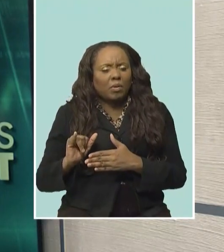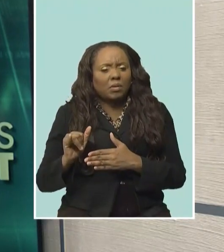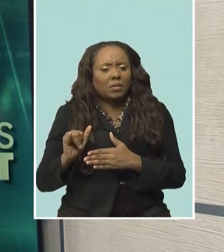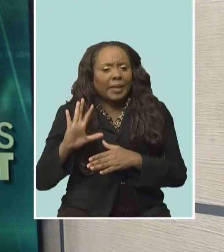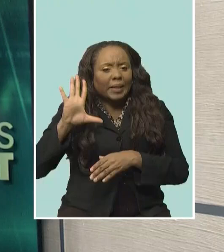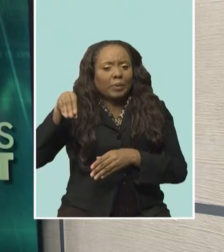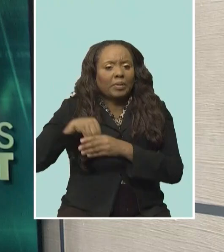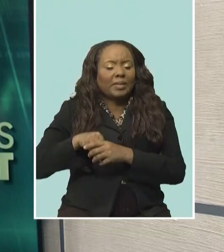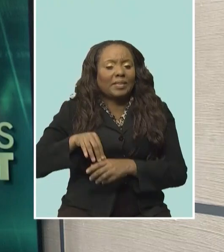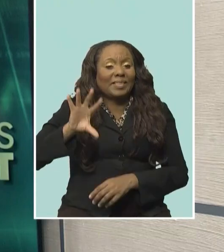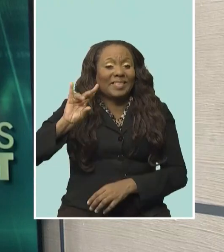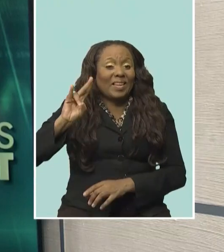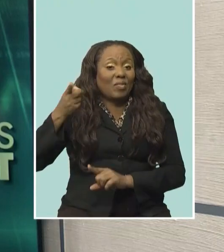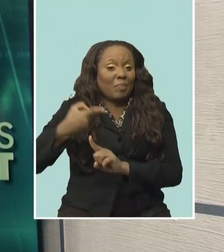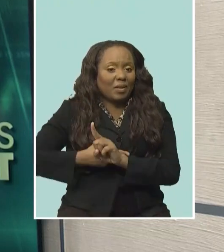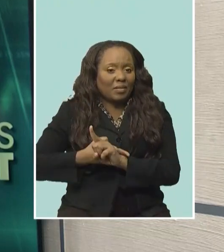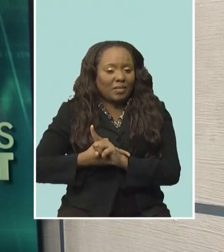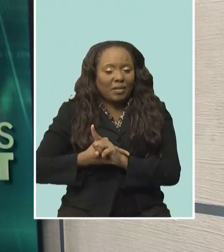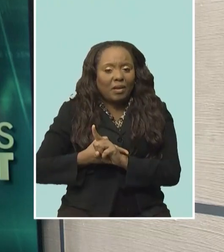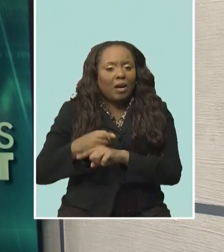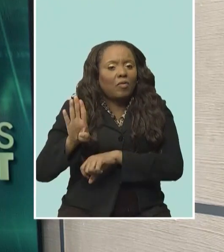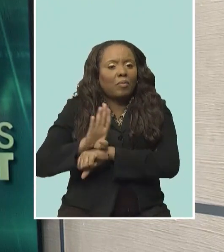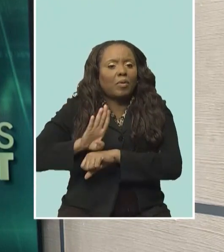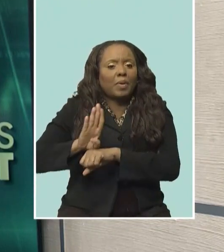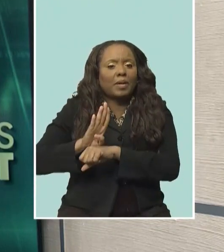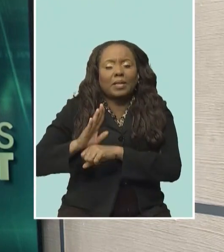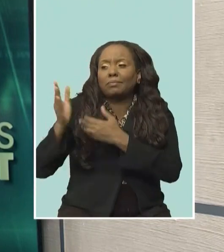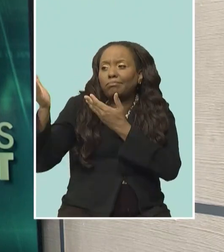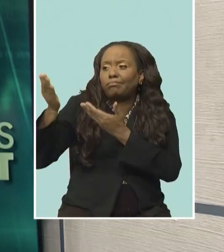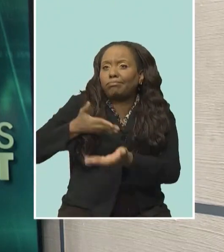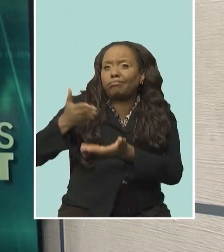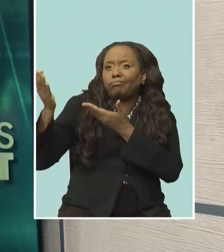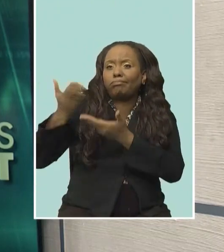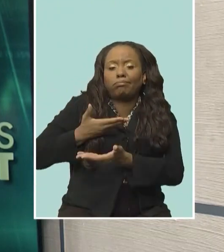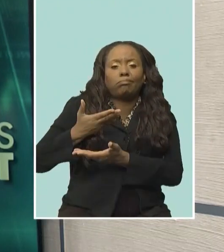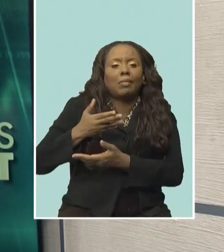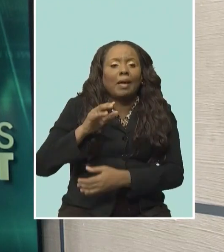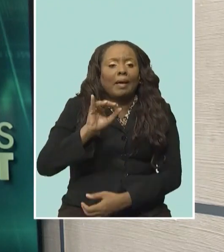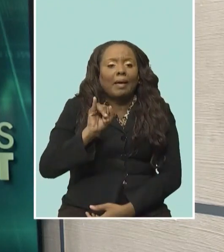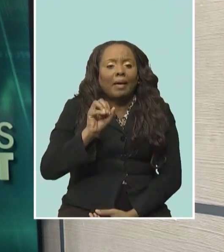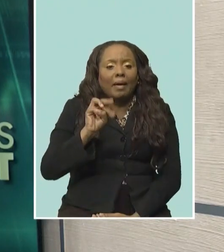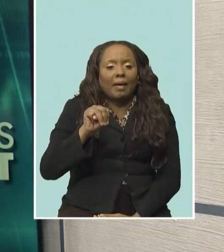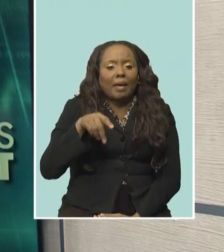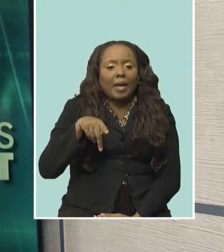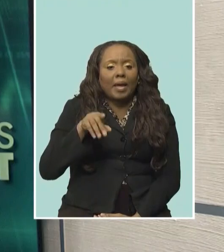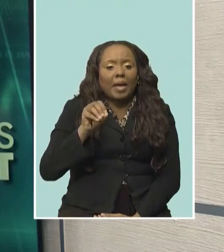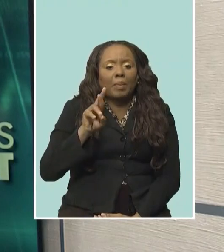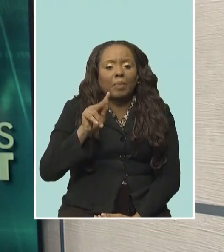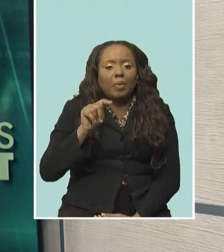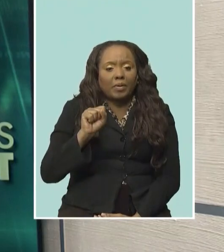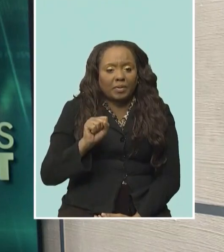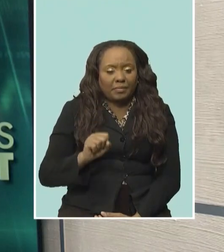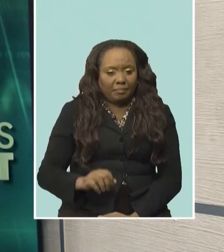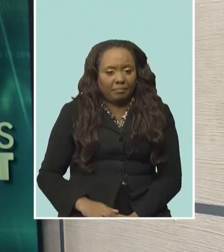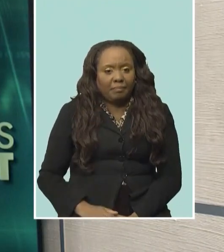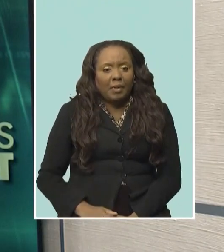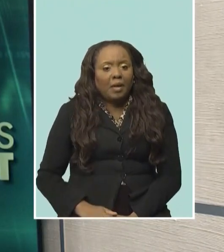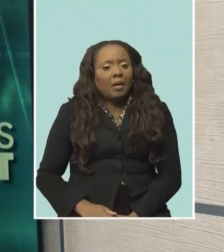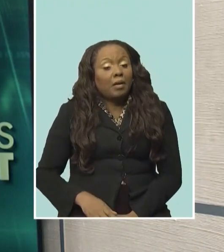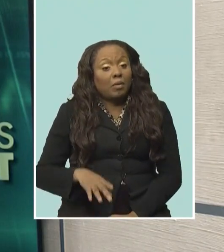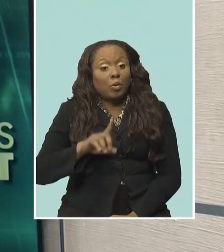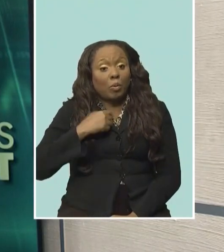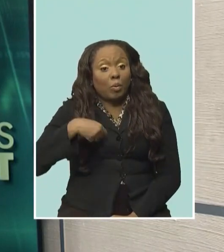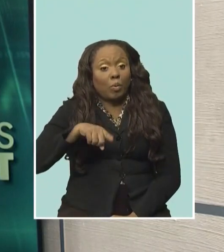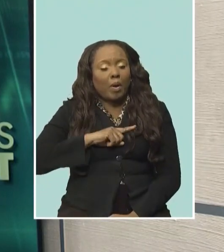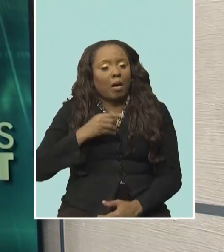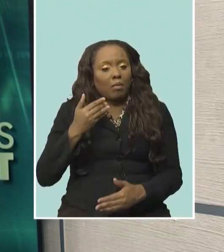Executive Board's discussion, Jita Gopnath, the first Deputy Managing Director and Acting Chair of the Board, said the island is making good